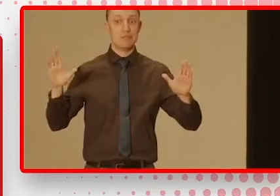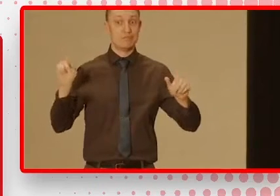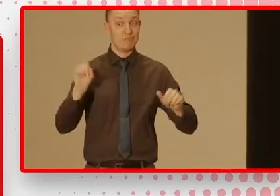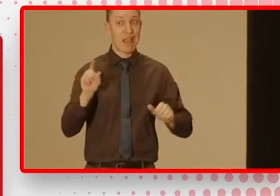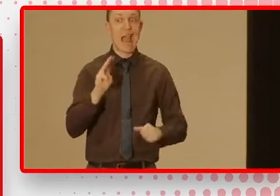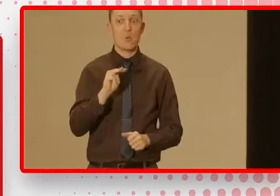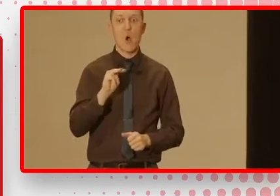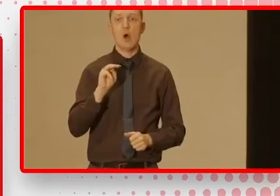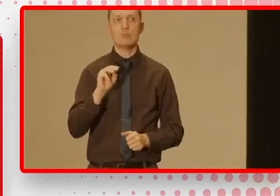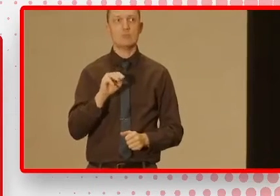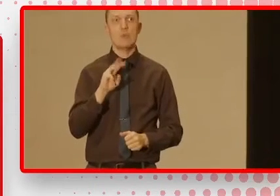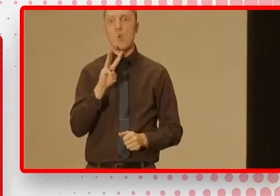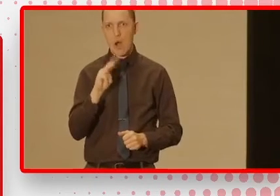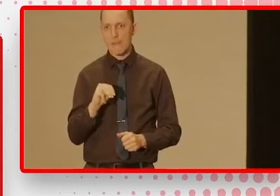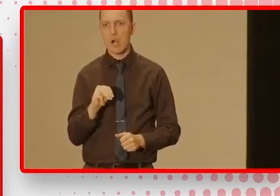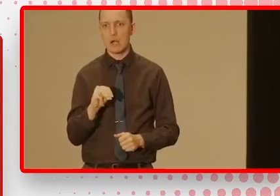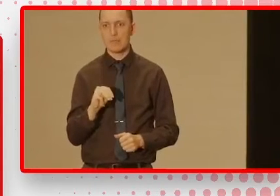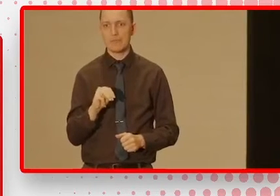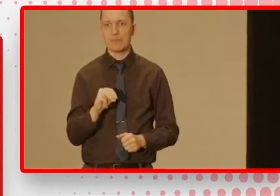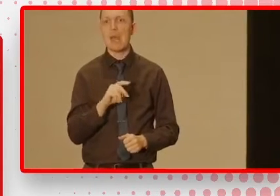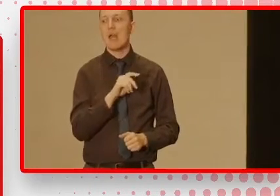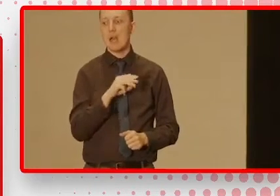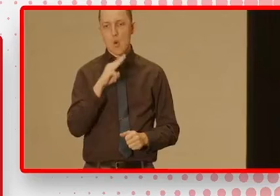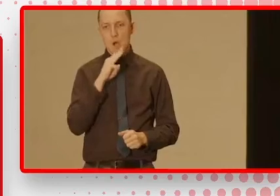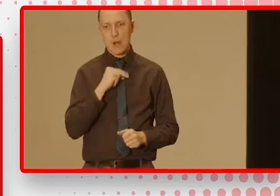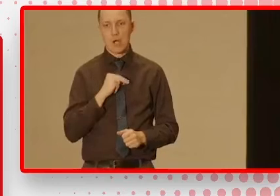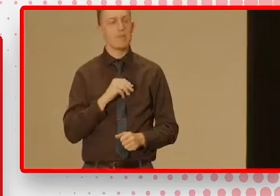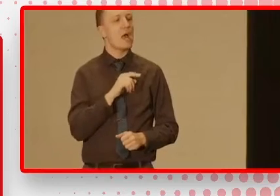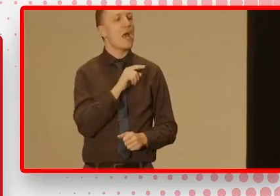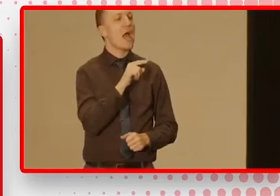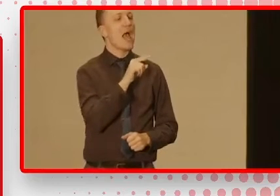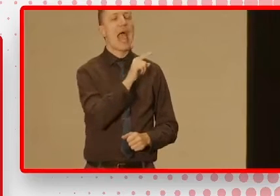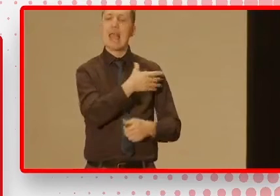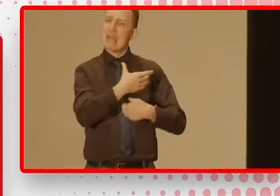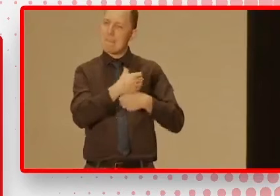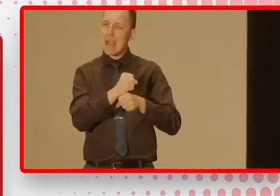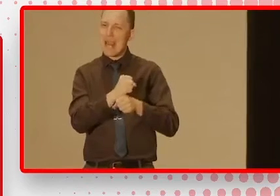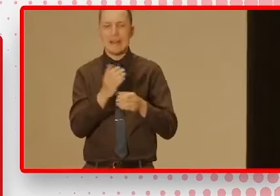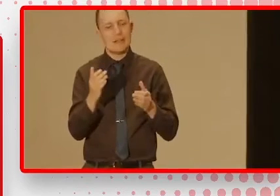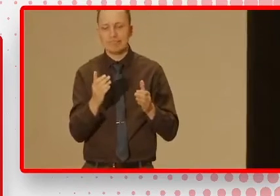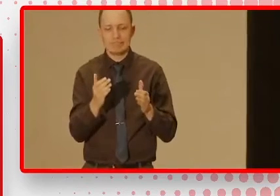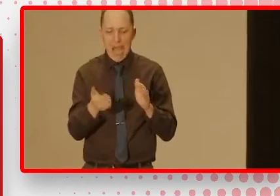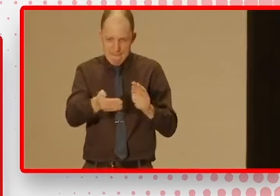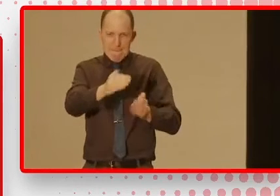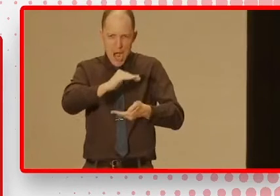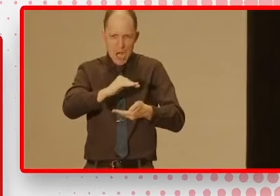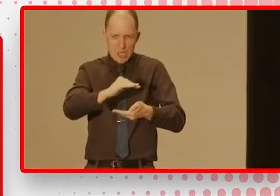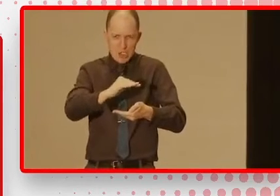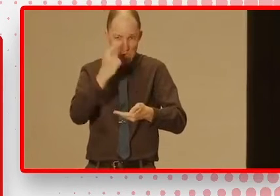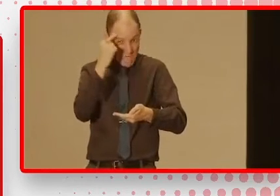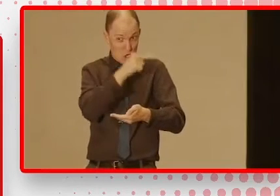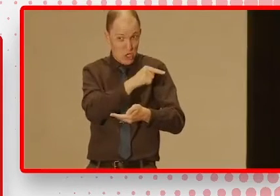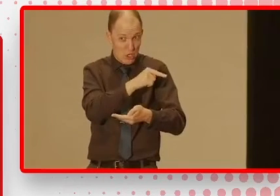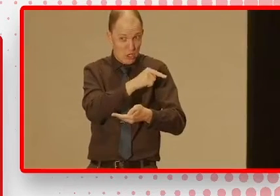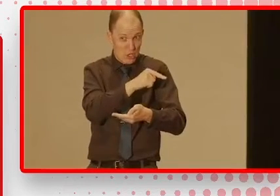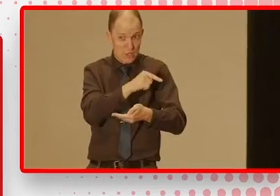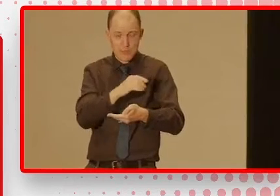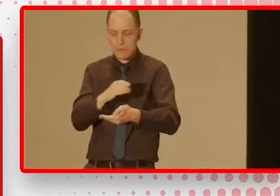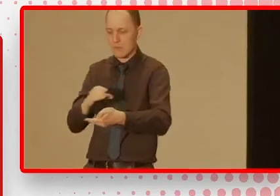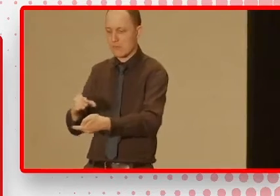a recorded box on her wheelchair where her index finger could hit it every time somebody walked in the door, and it